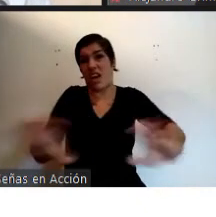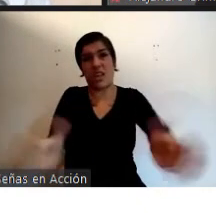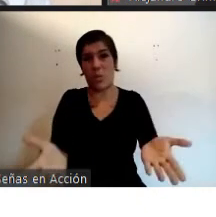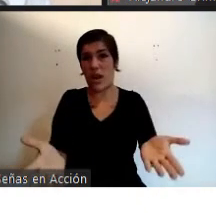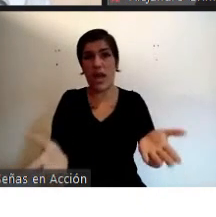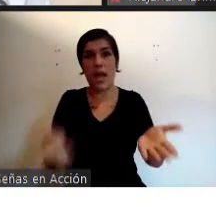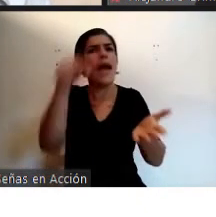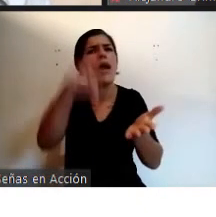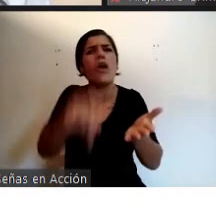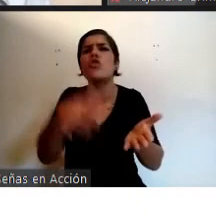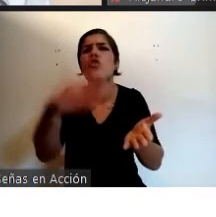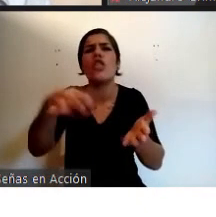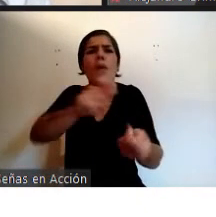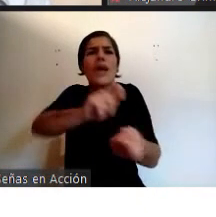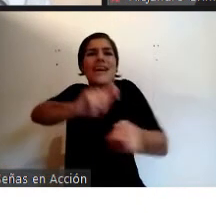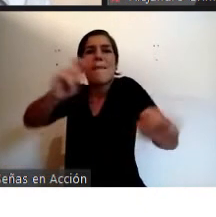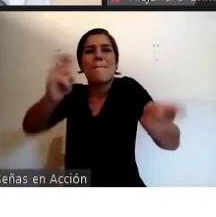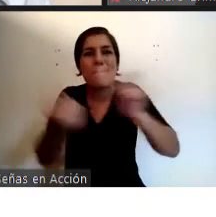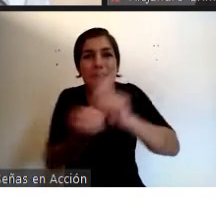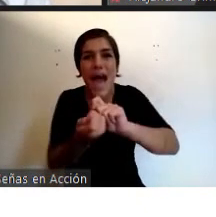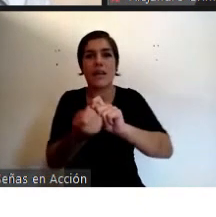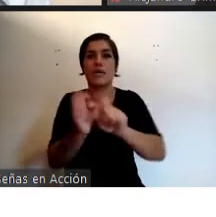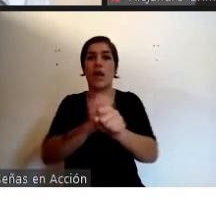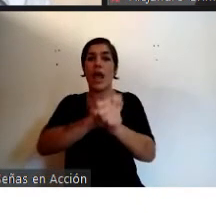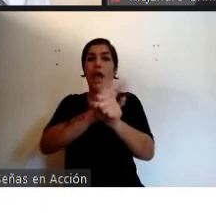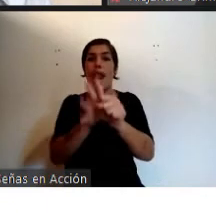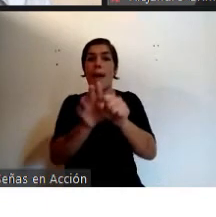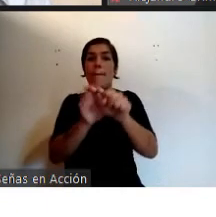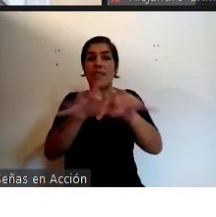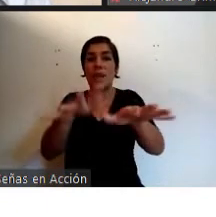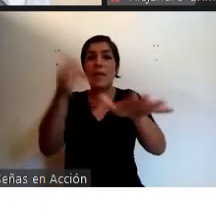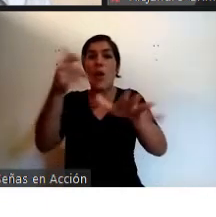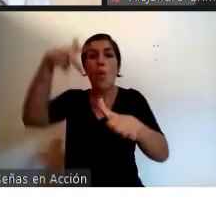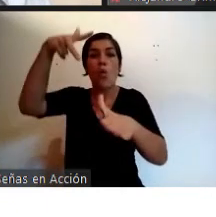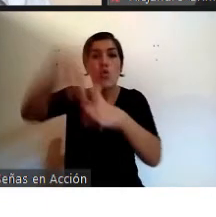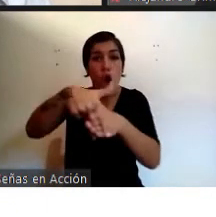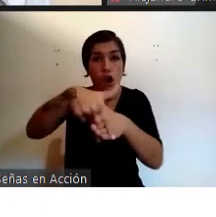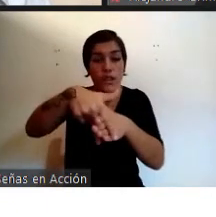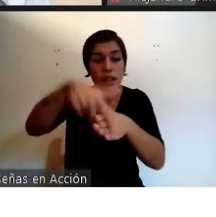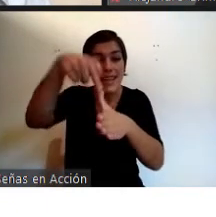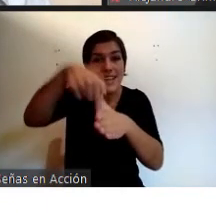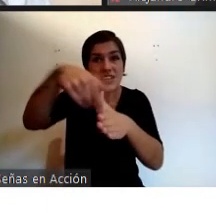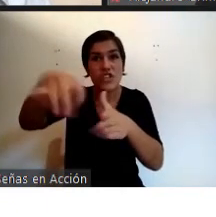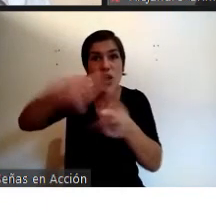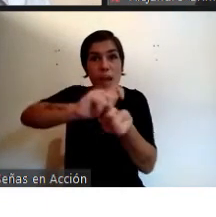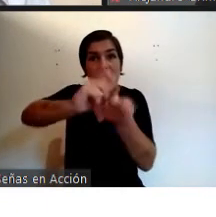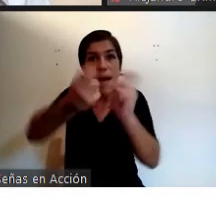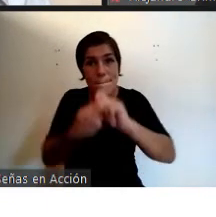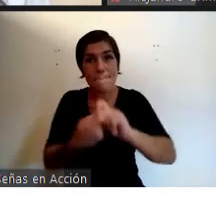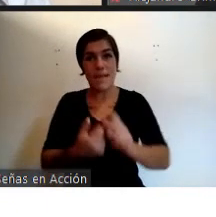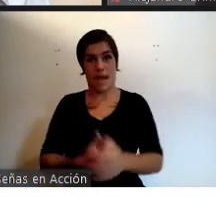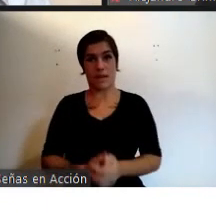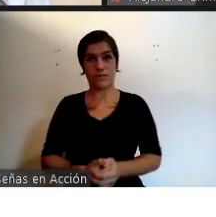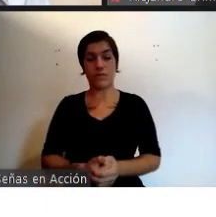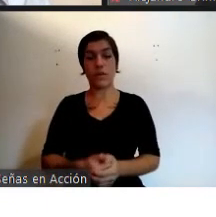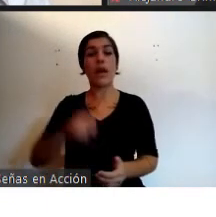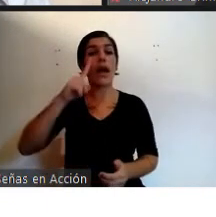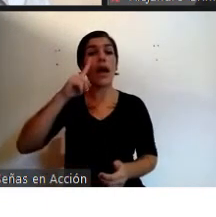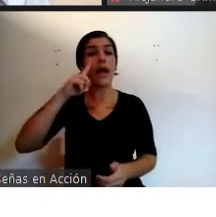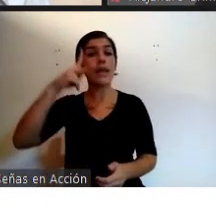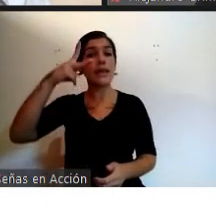Alejandro said. He talked about the intellectuals. No matter, there have been, as Iker said, some